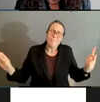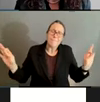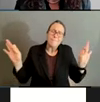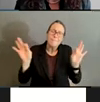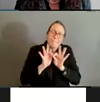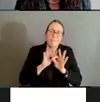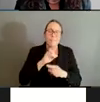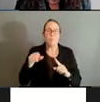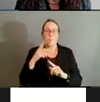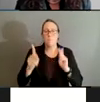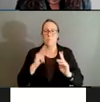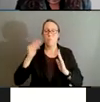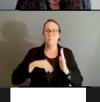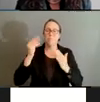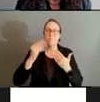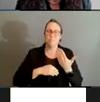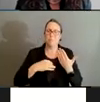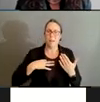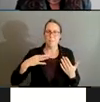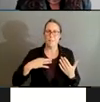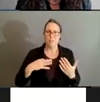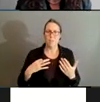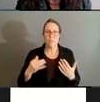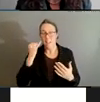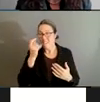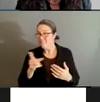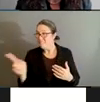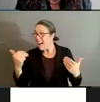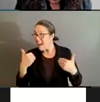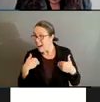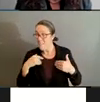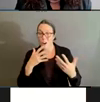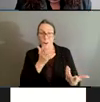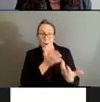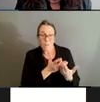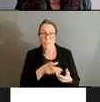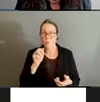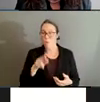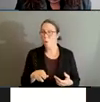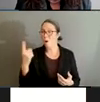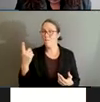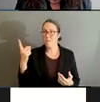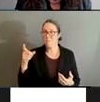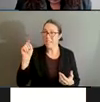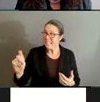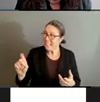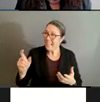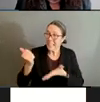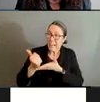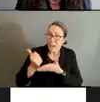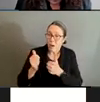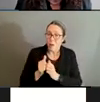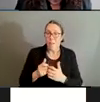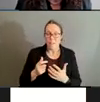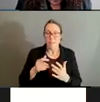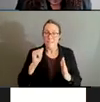out the FEMA application, that if they have an accommodation or if they have an unmet need, checking it so that we can make sure that